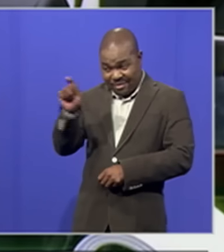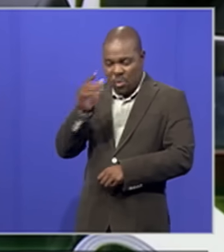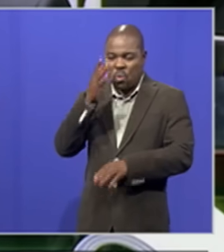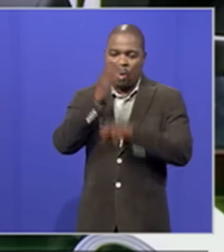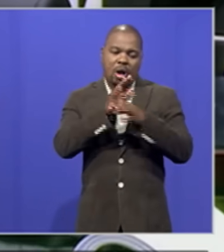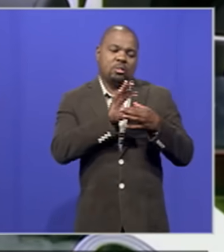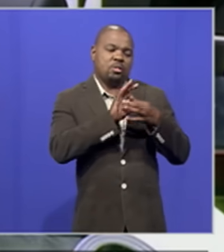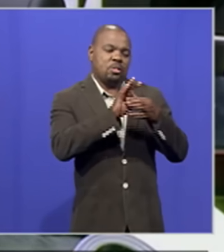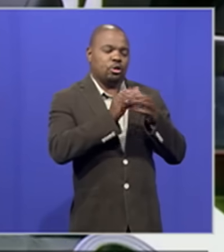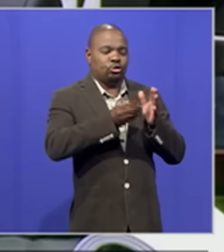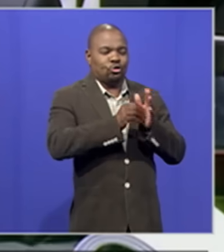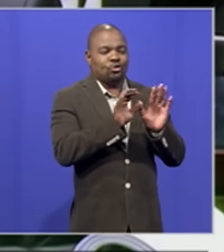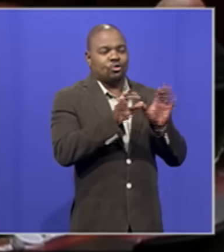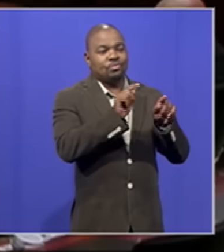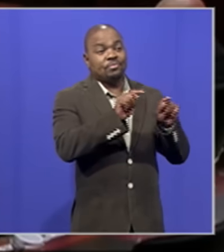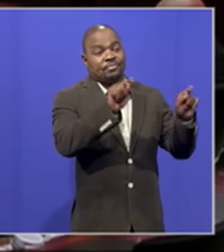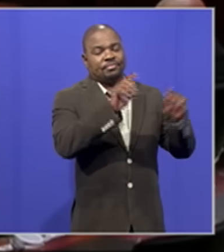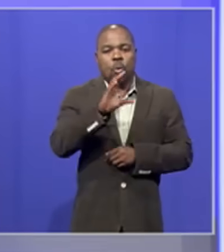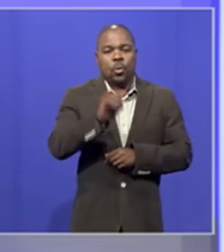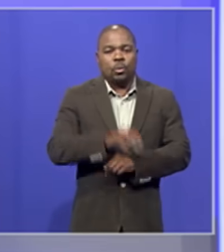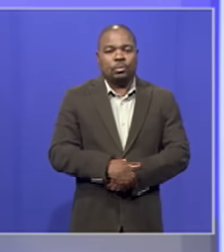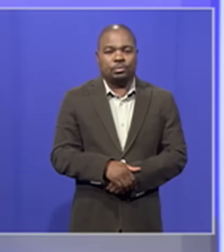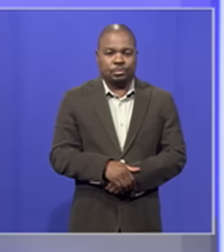šoma le digongwana tša bosenyi.